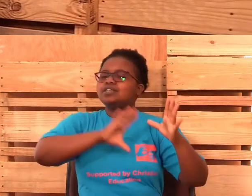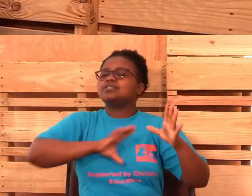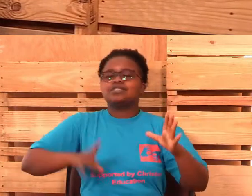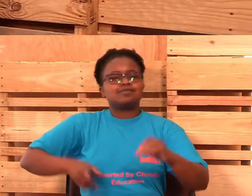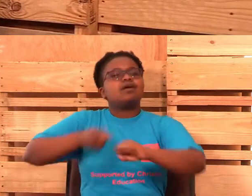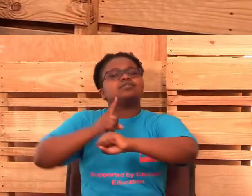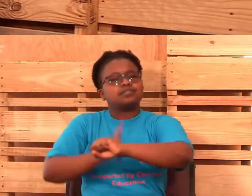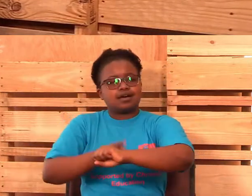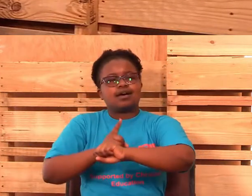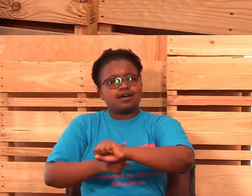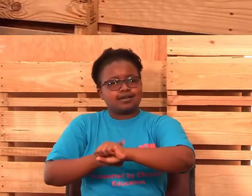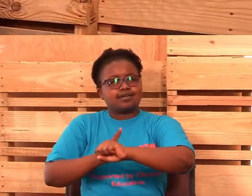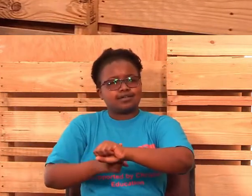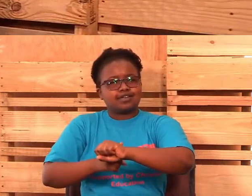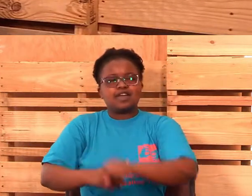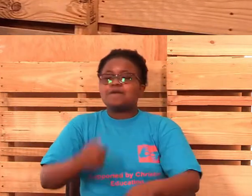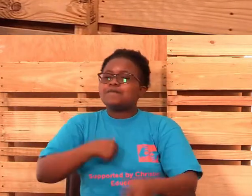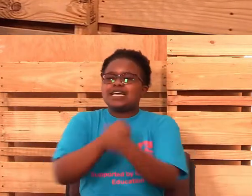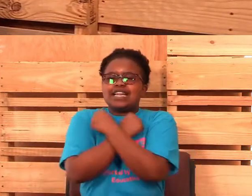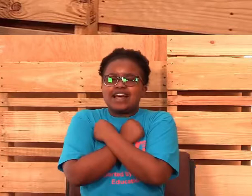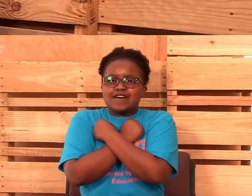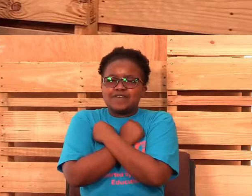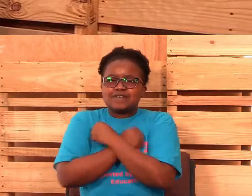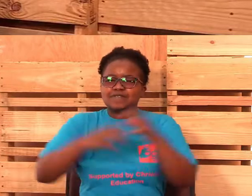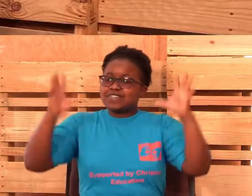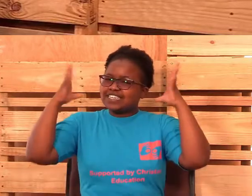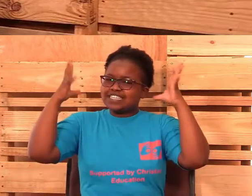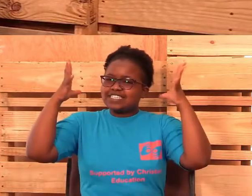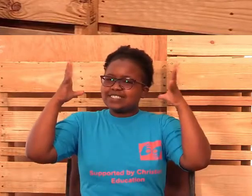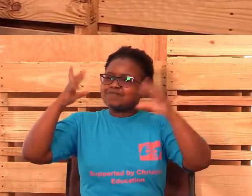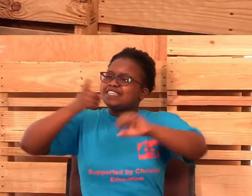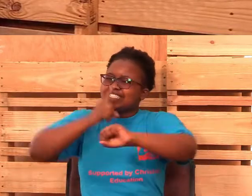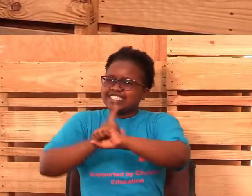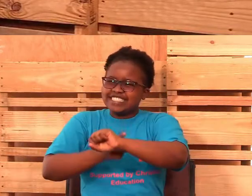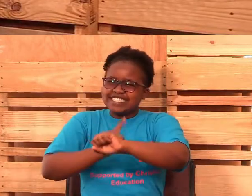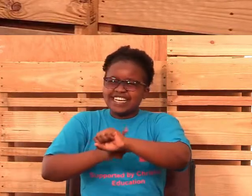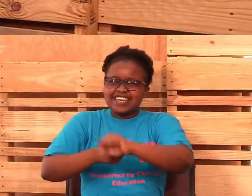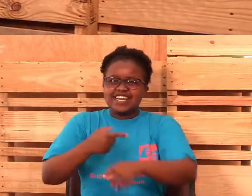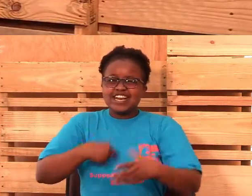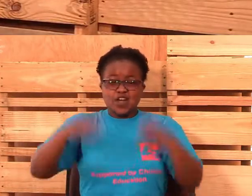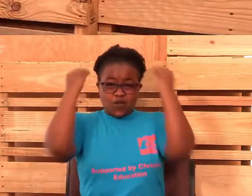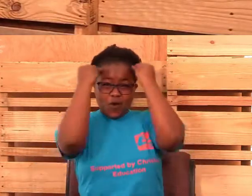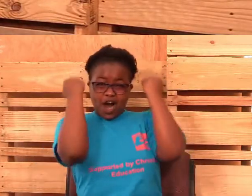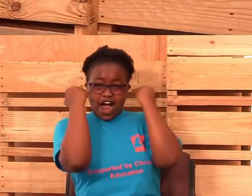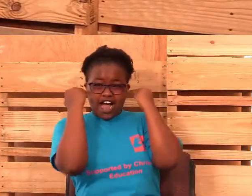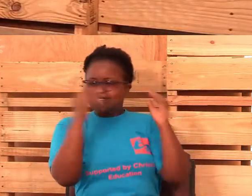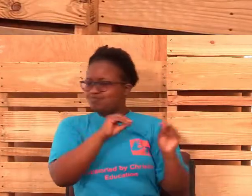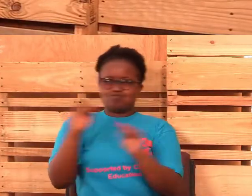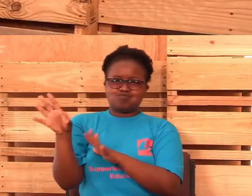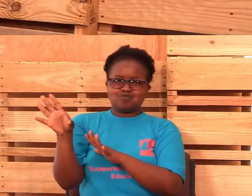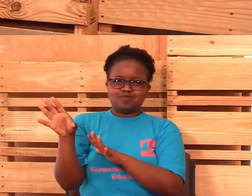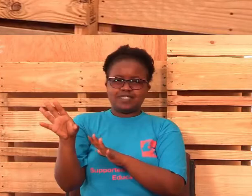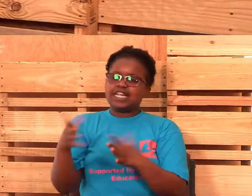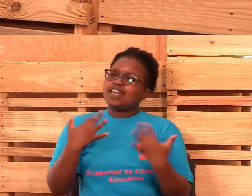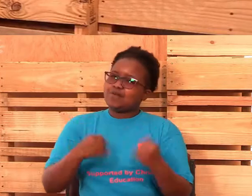I love Christmas very, very, very much. Oh, and your heart is flying away. So let me put it nice